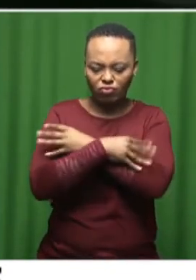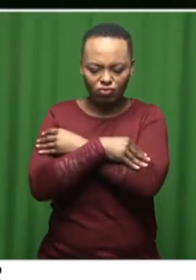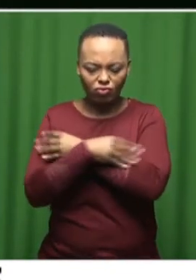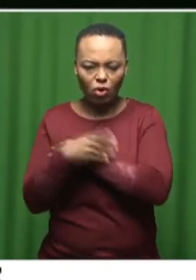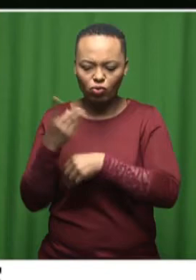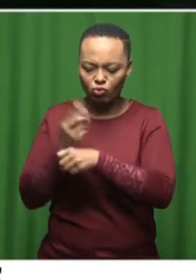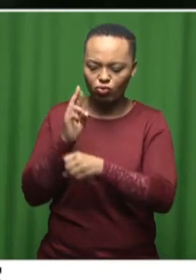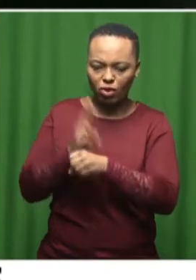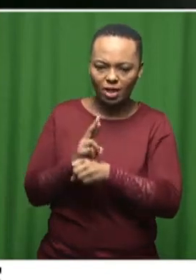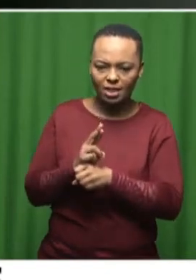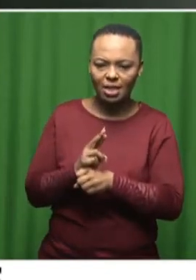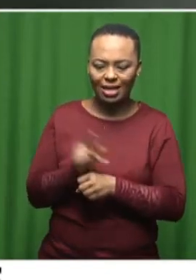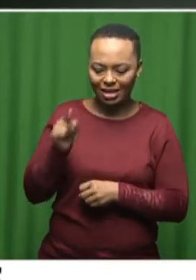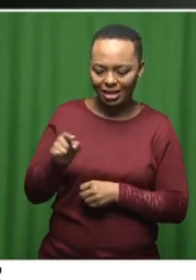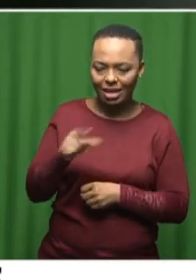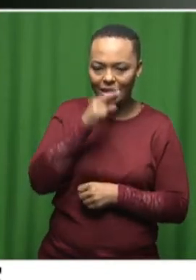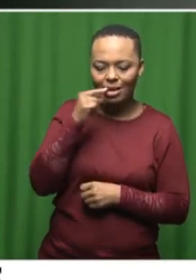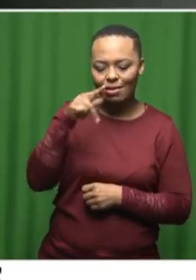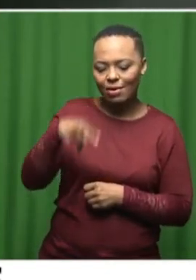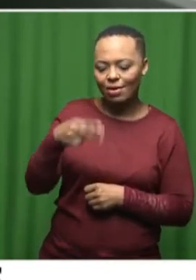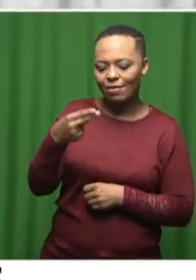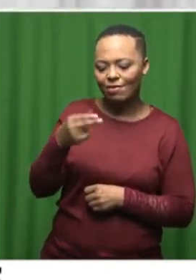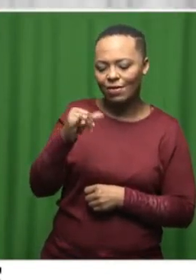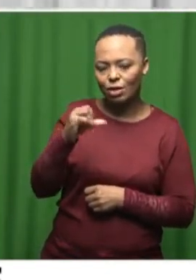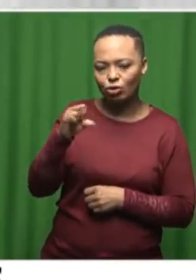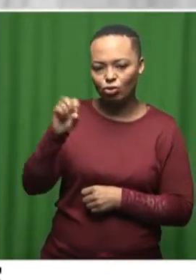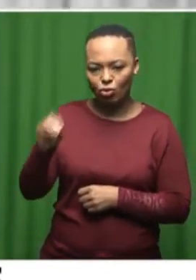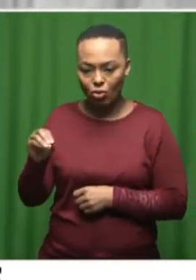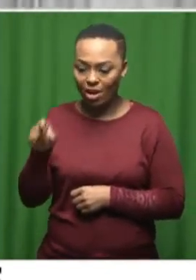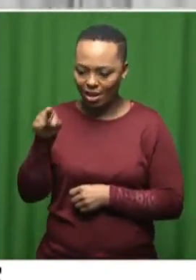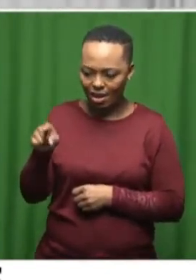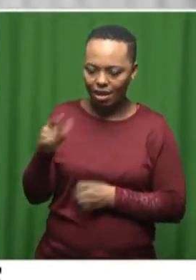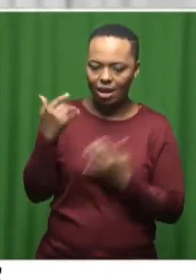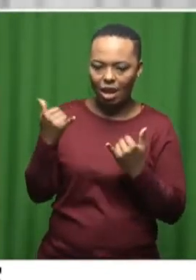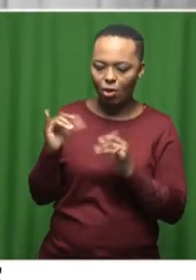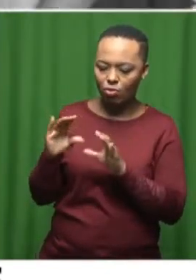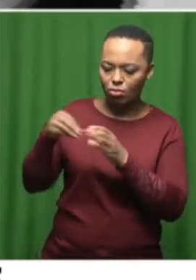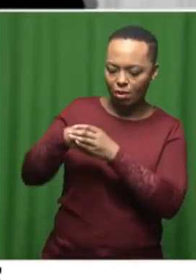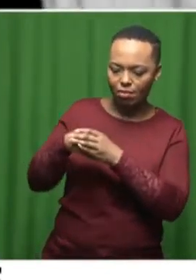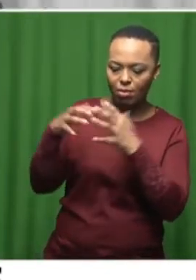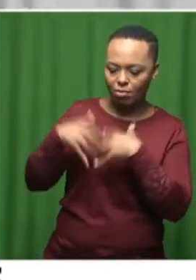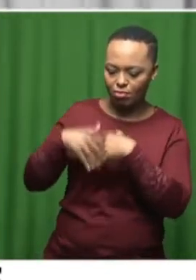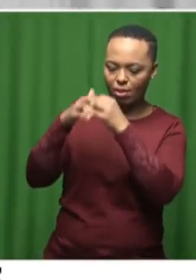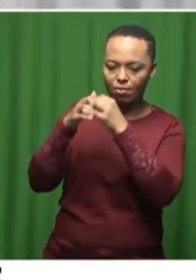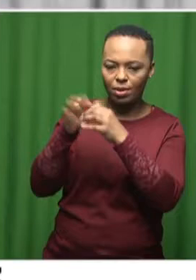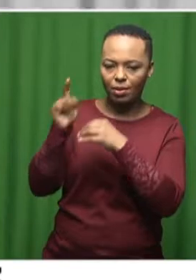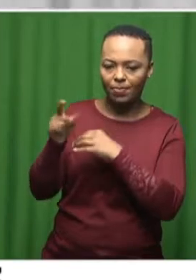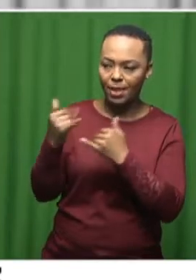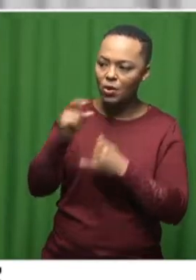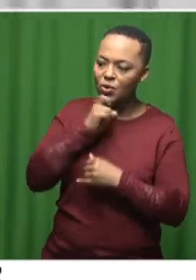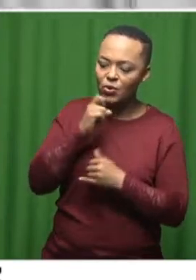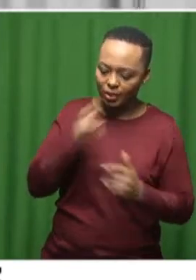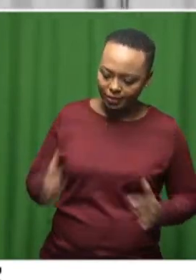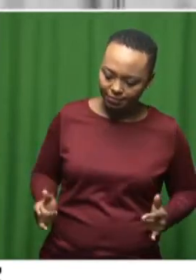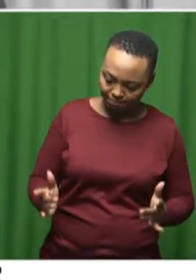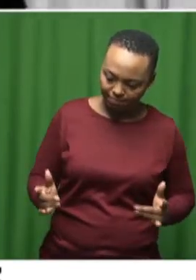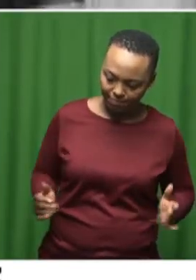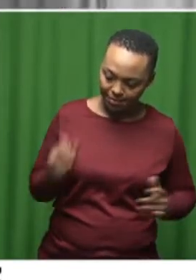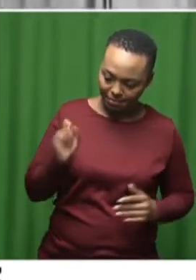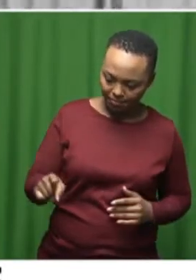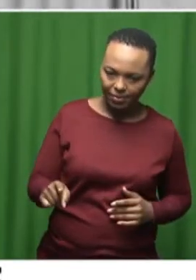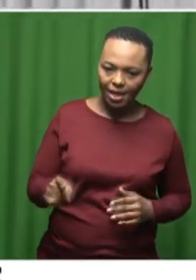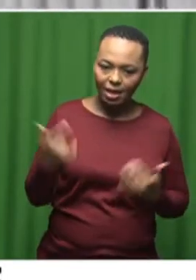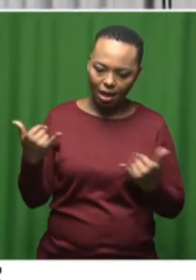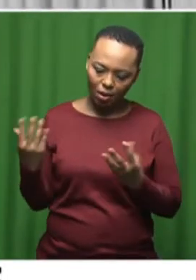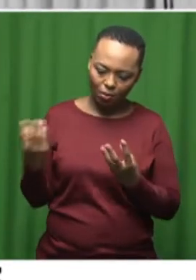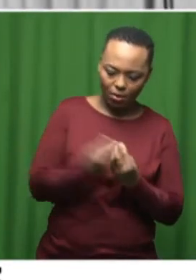Nadine, who is the founder member of Unmute Company, she's in a wheelchair. Now we're featuring Andile, who's deaf.